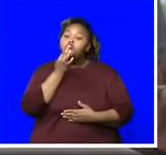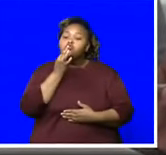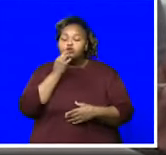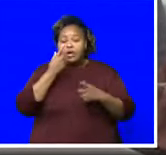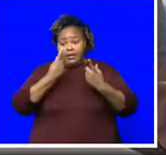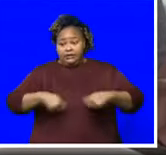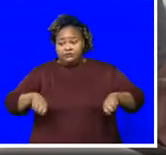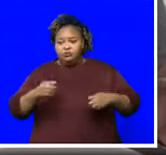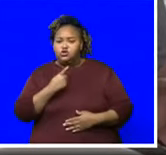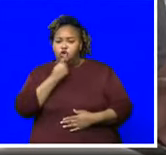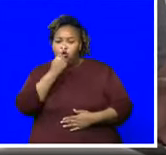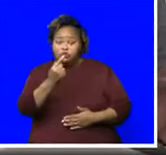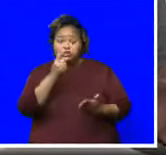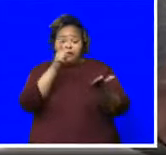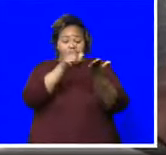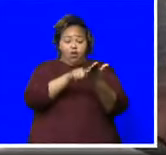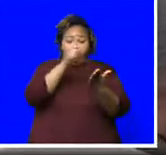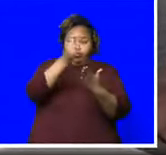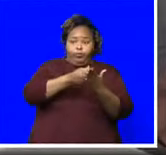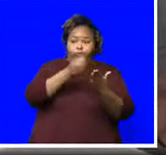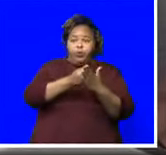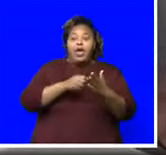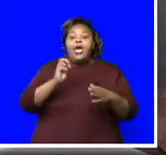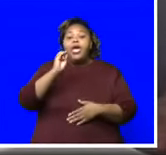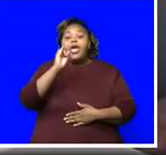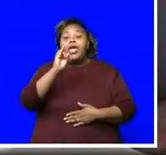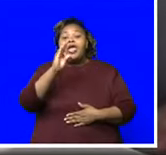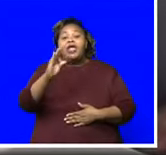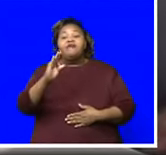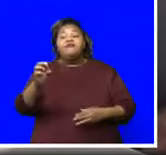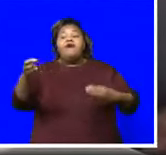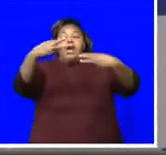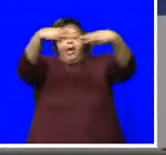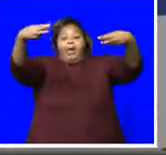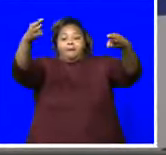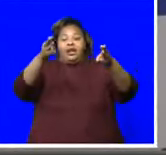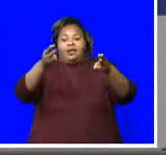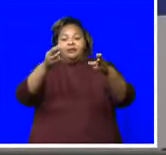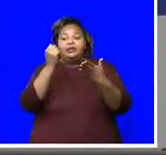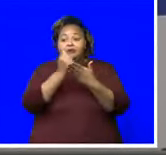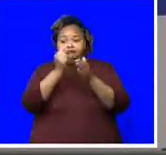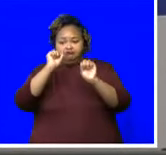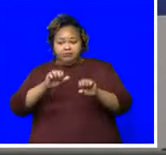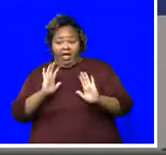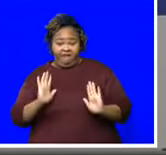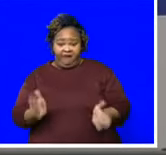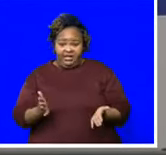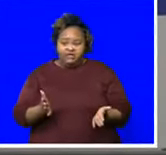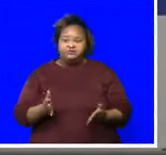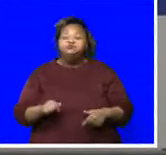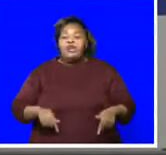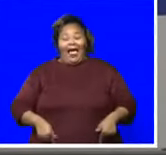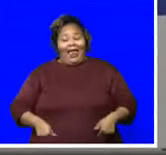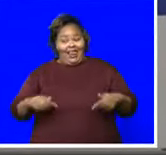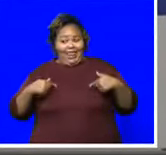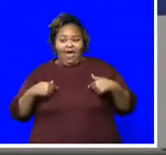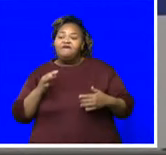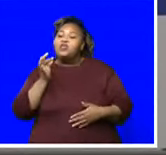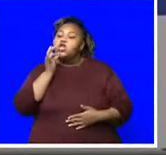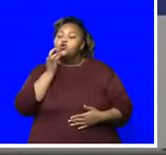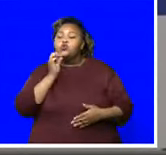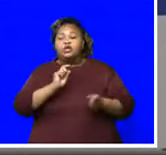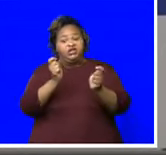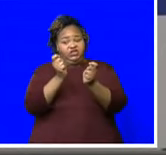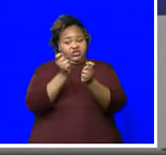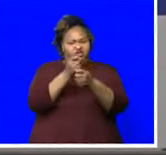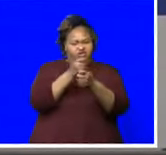lesakhanganya kubheka ukuthi naseyiphasile eParliament ishintshe impilo tebani labasha. Our primary goal is creating an